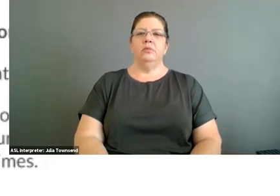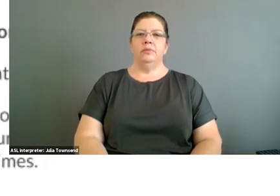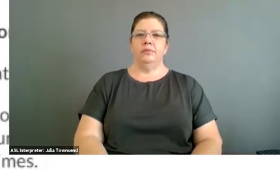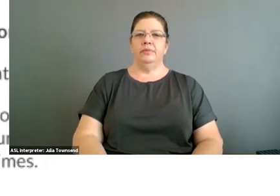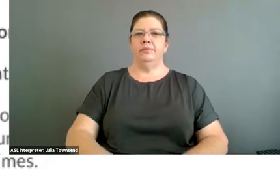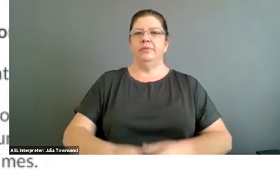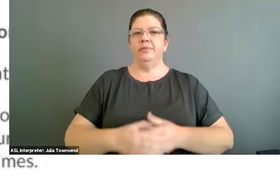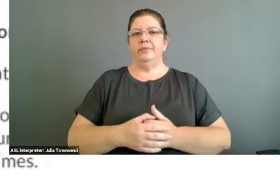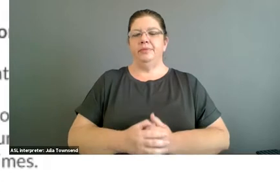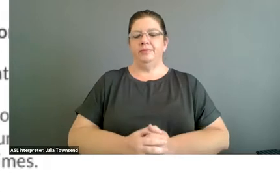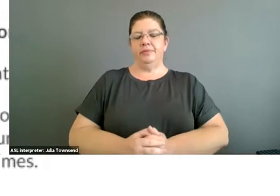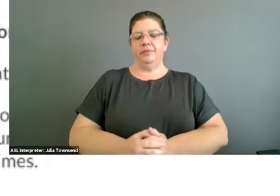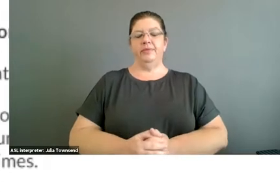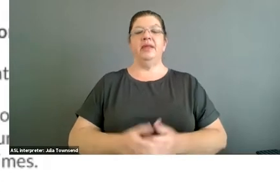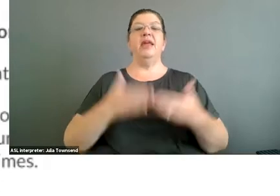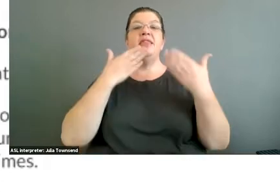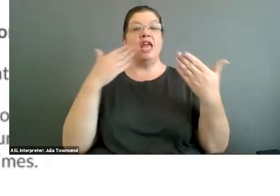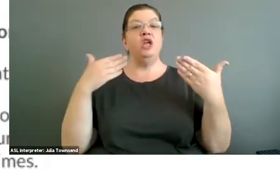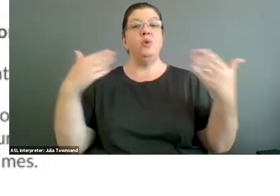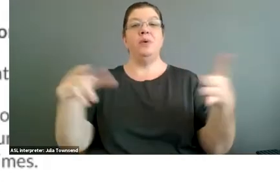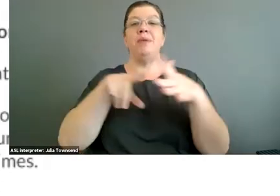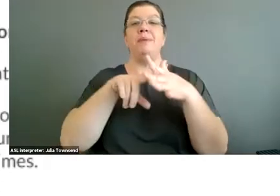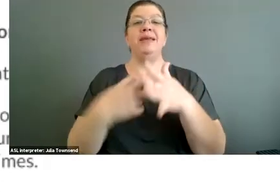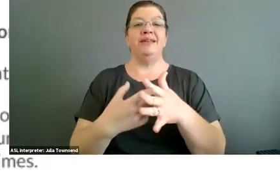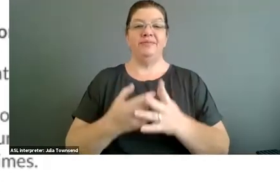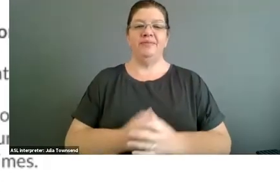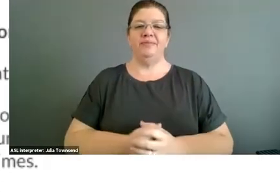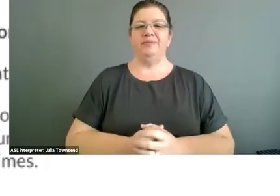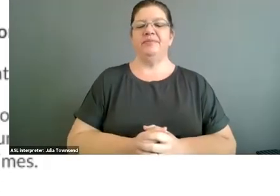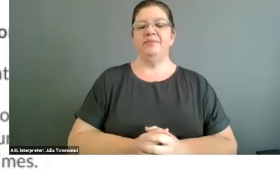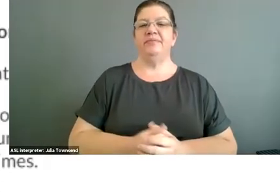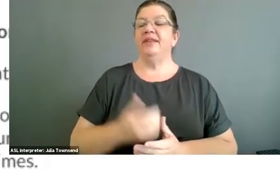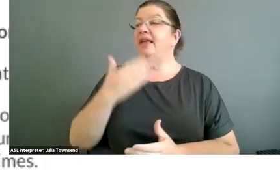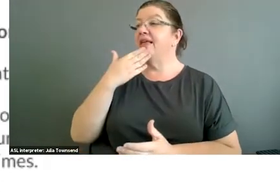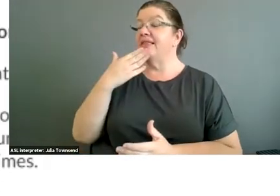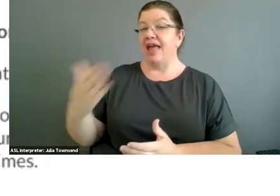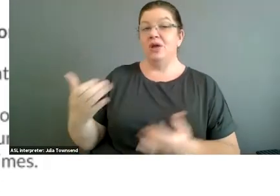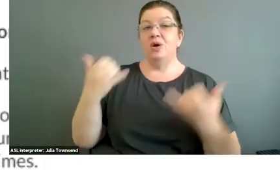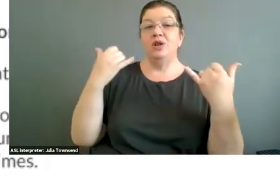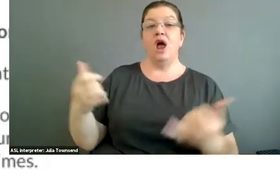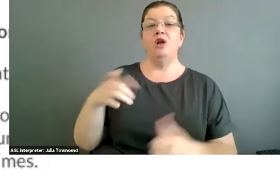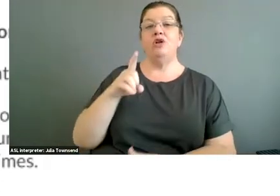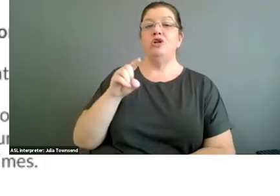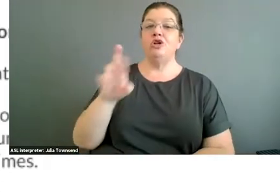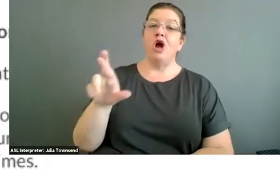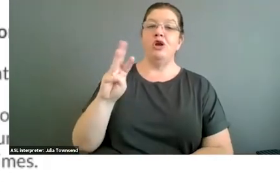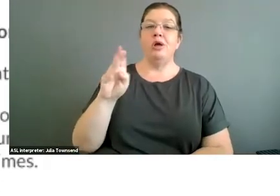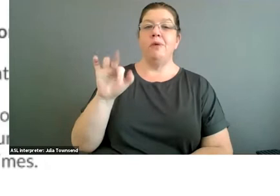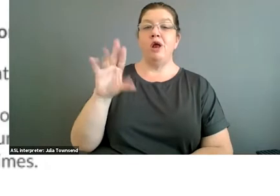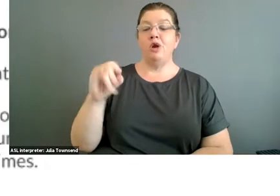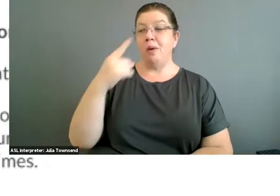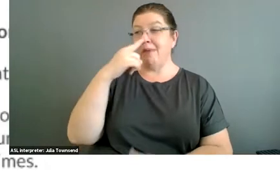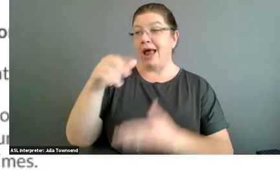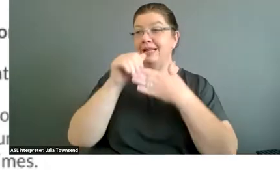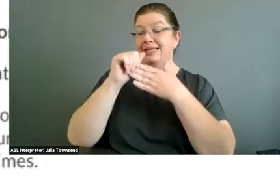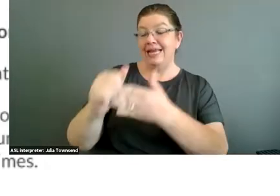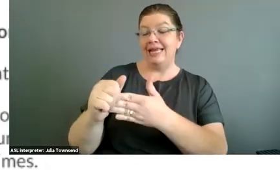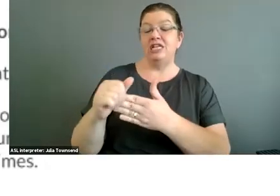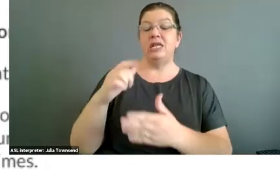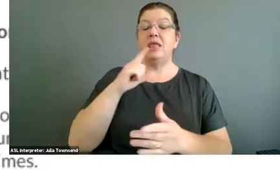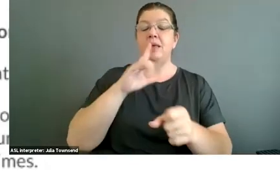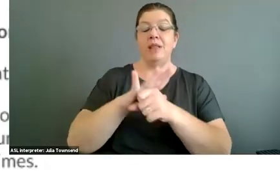Gracias. Thank you. We may begin. Thank you. And now, Dr. Maldonado, please lead us in the Pledge of